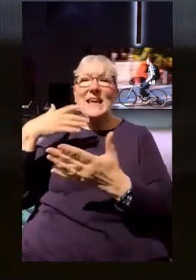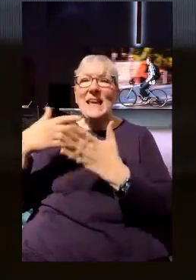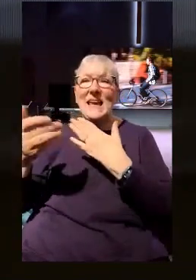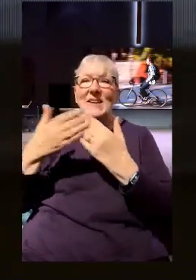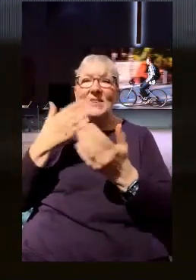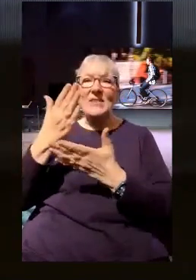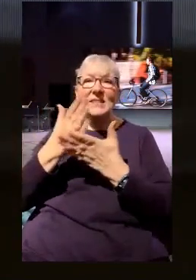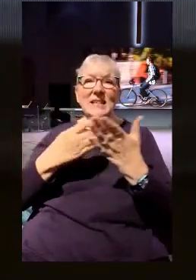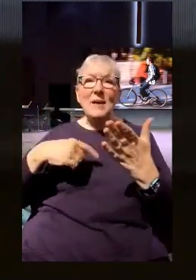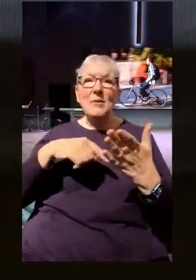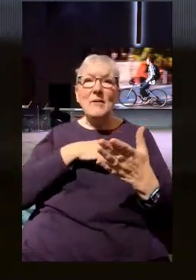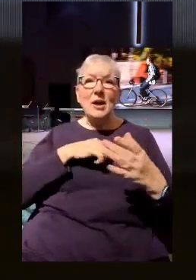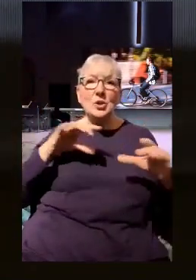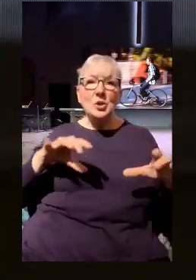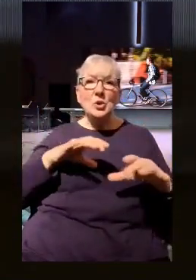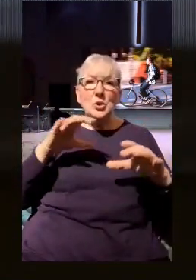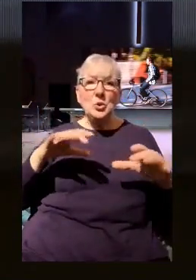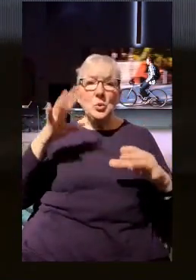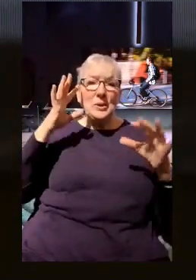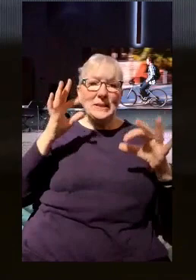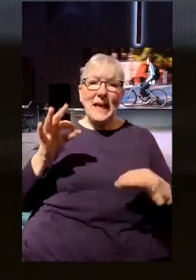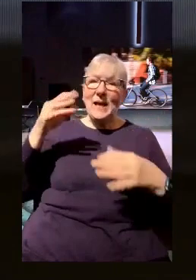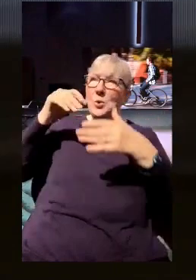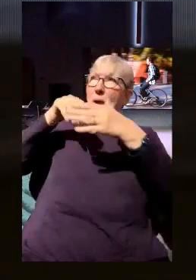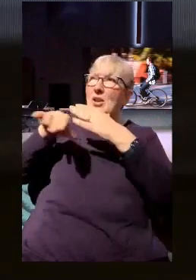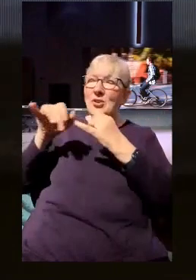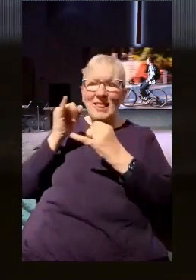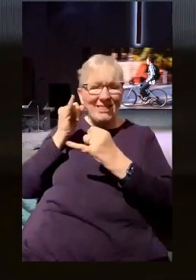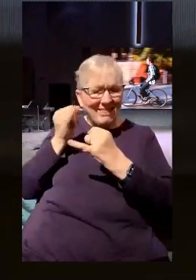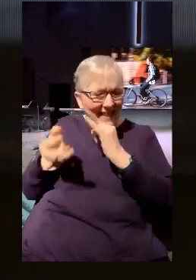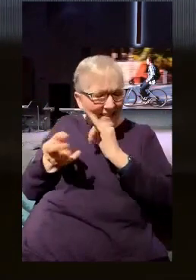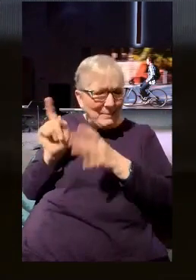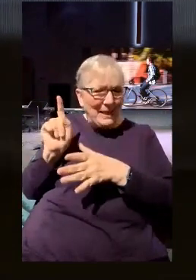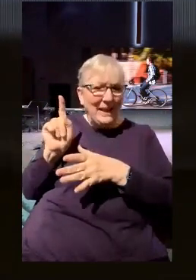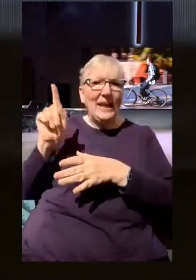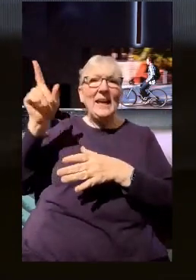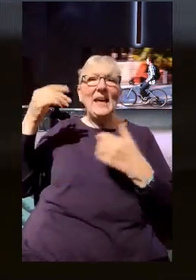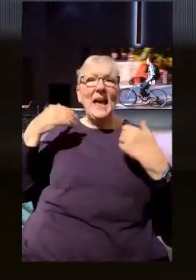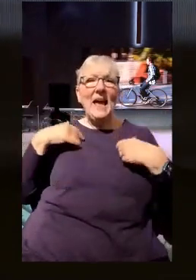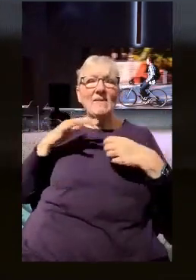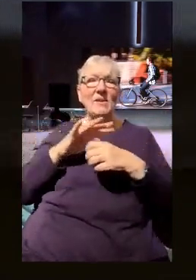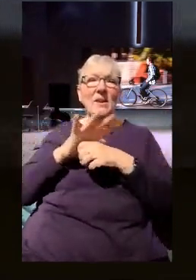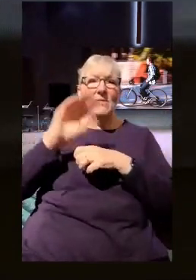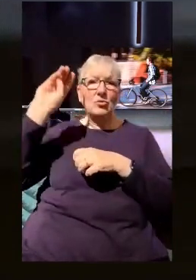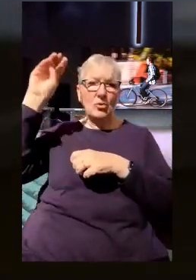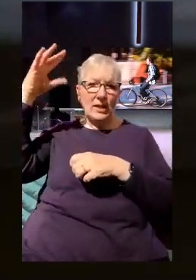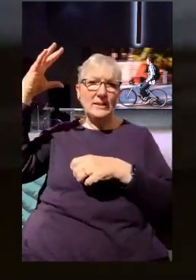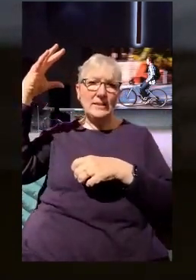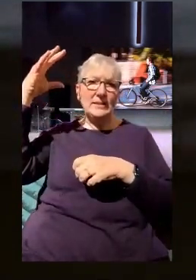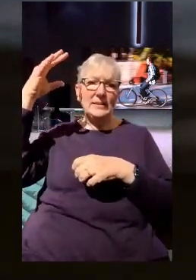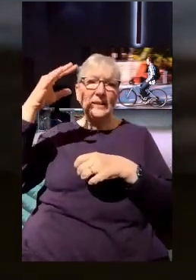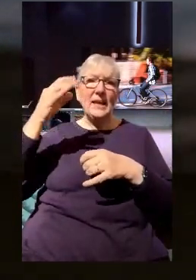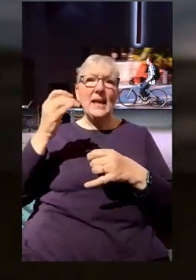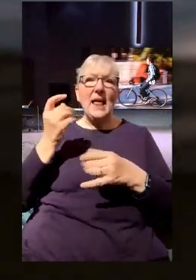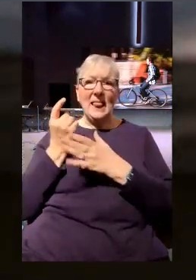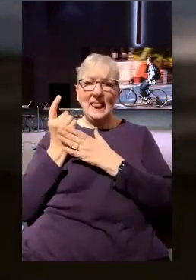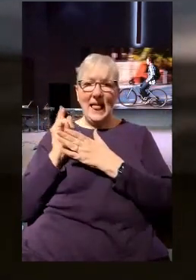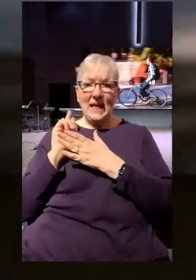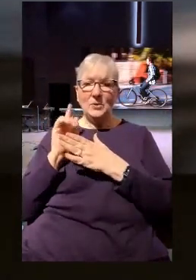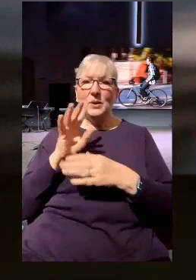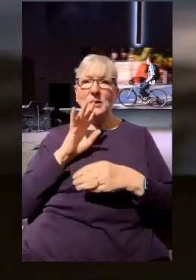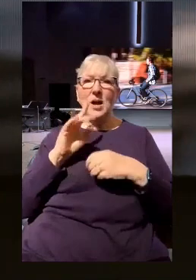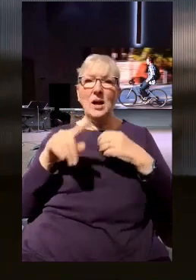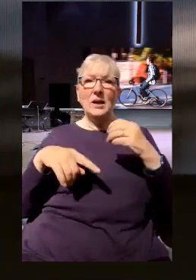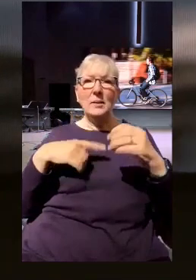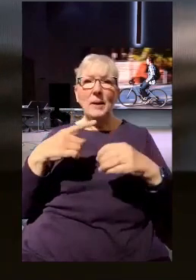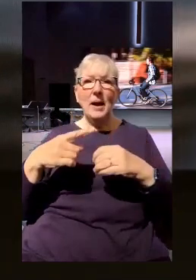do choose to enter at the very last minute. He has enough grace for that. And then last week, he taught on the